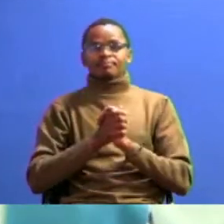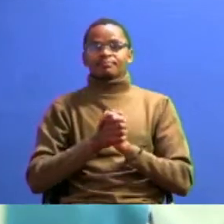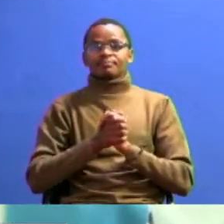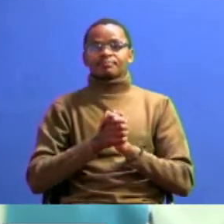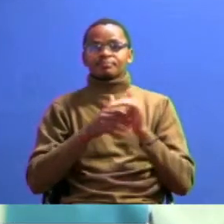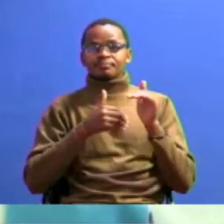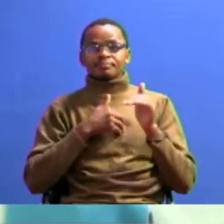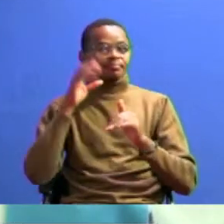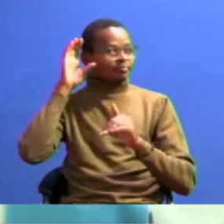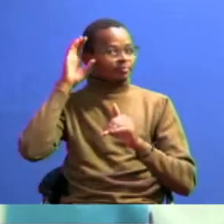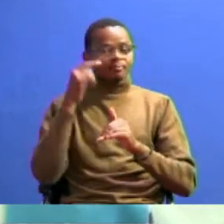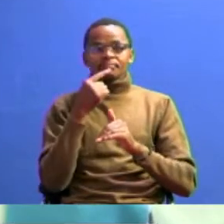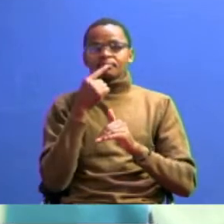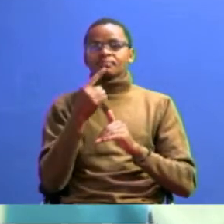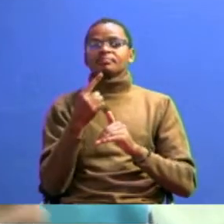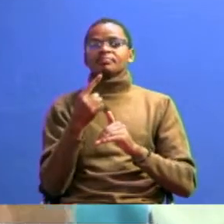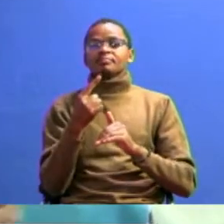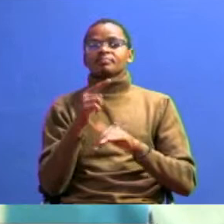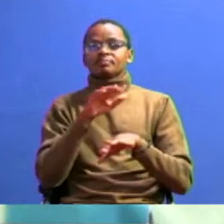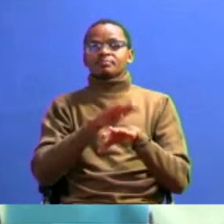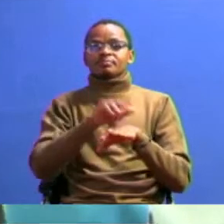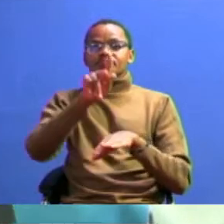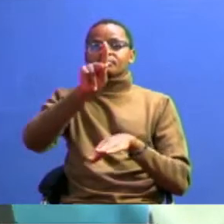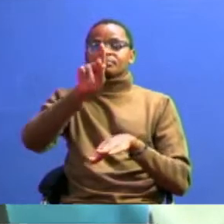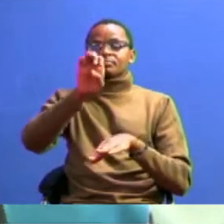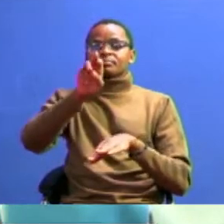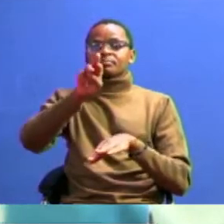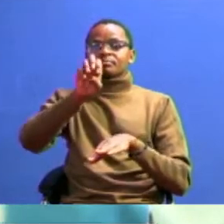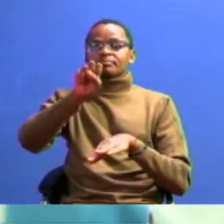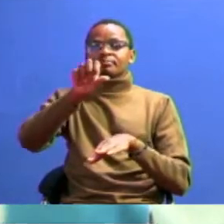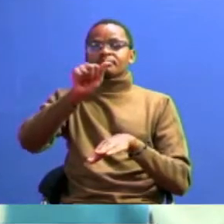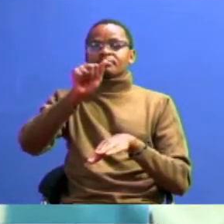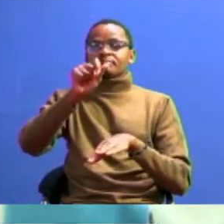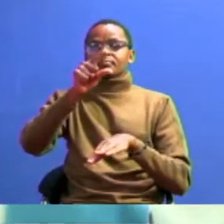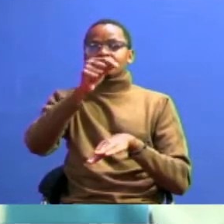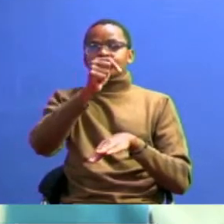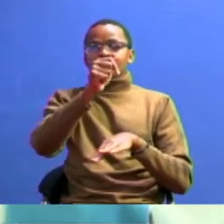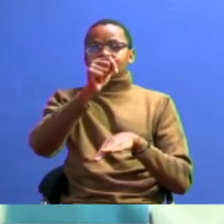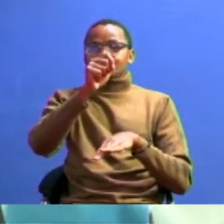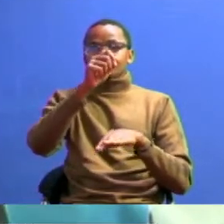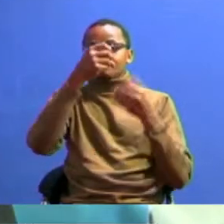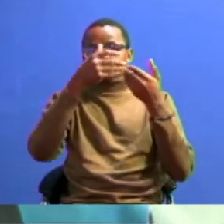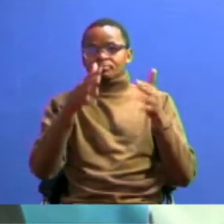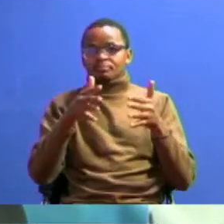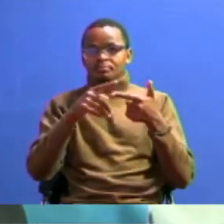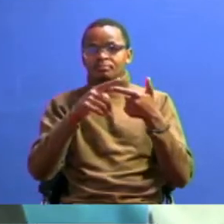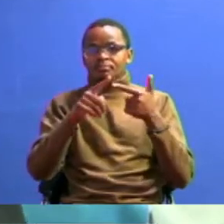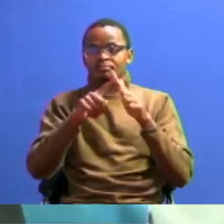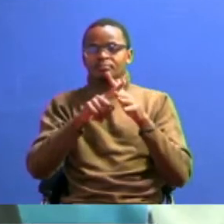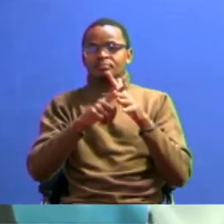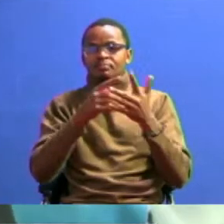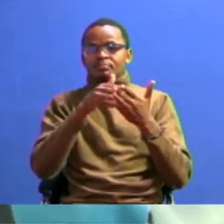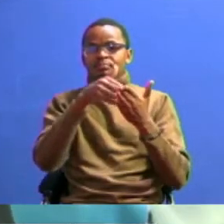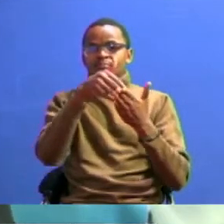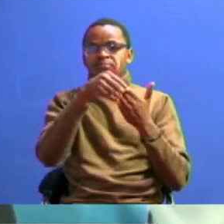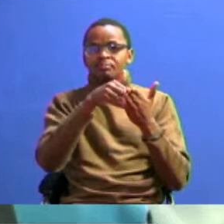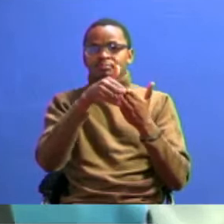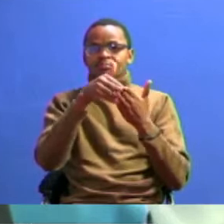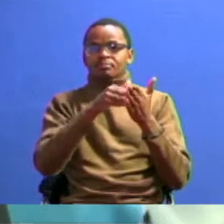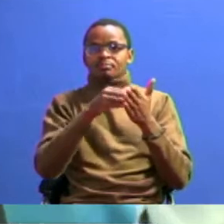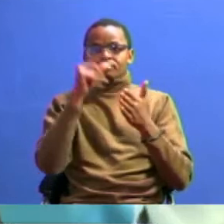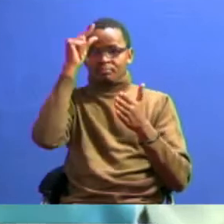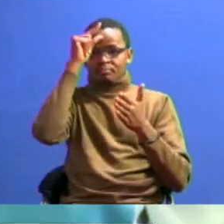heard others say that on KEMSA no resources have been lost. But it begins with weak corporate